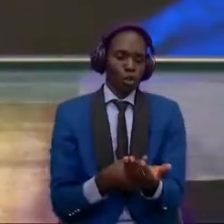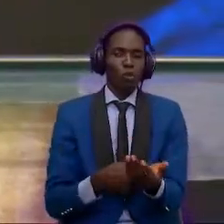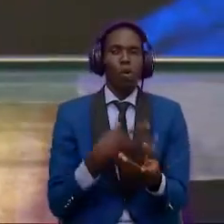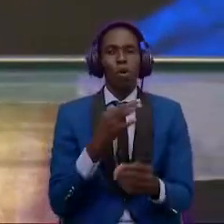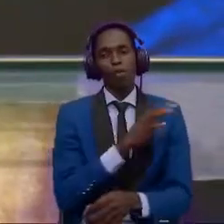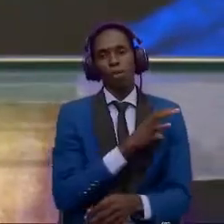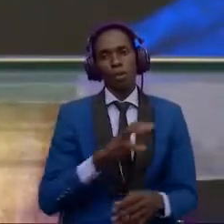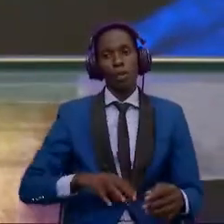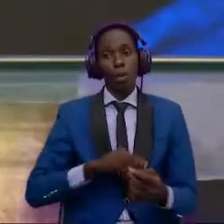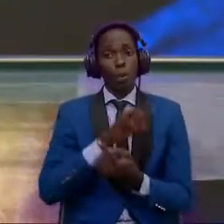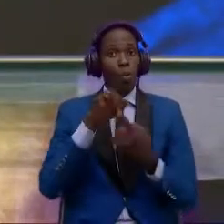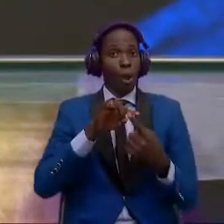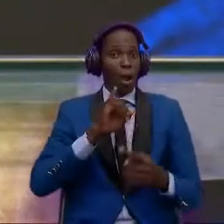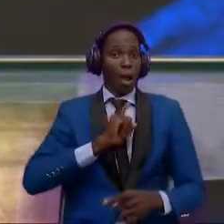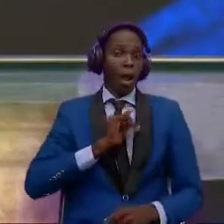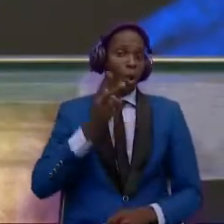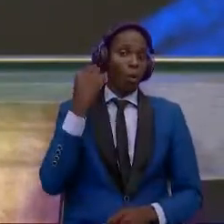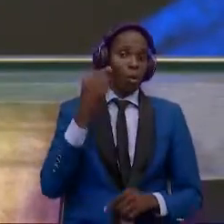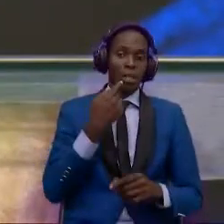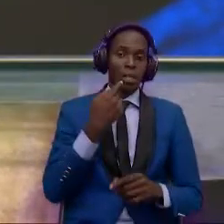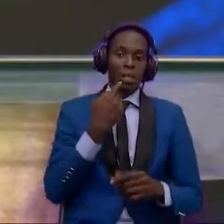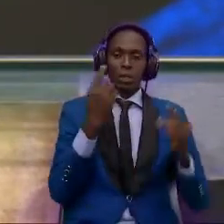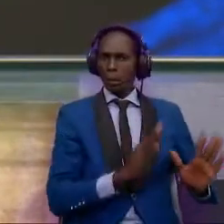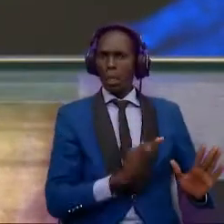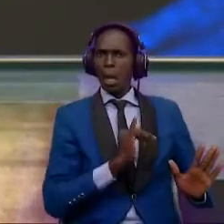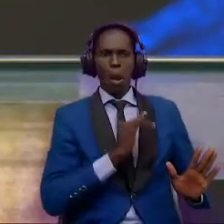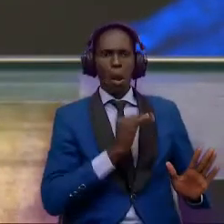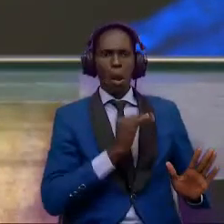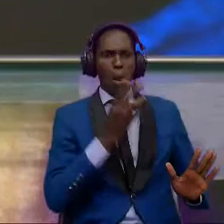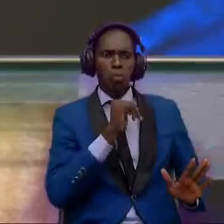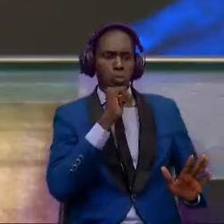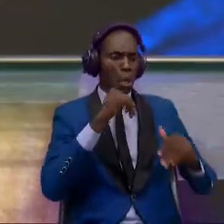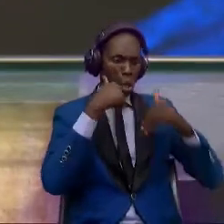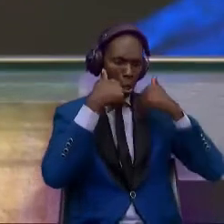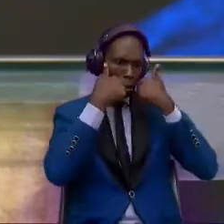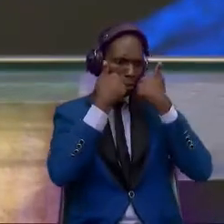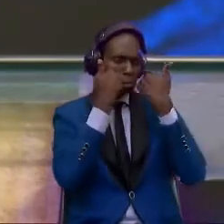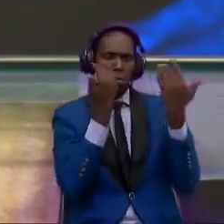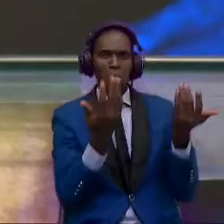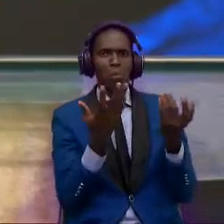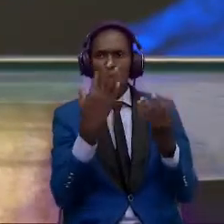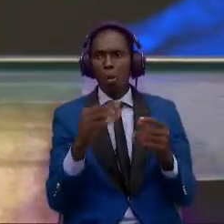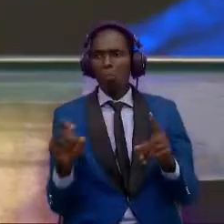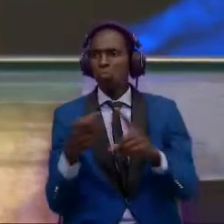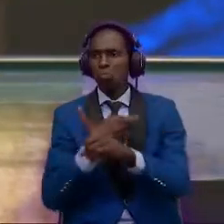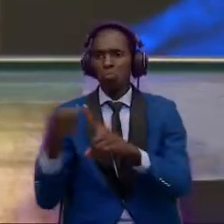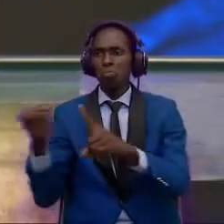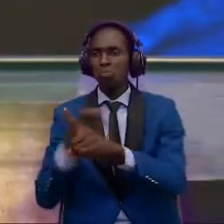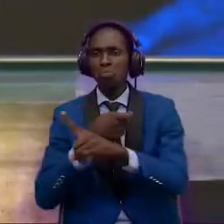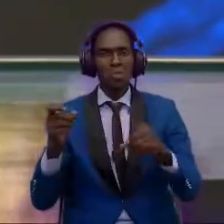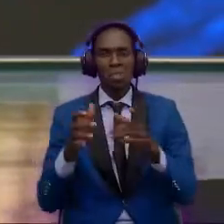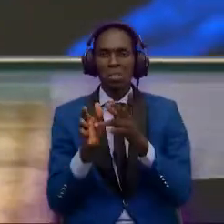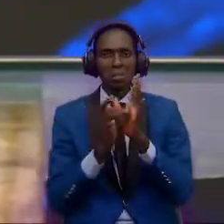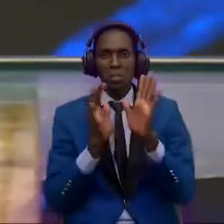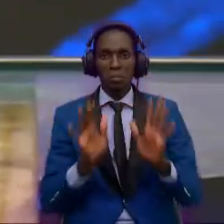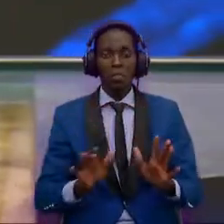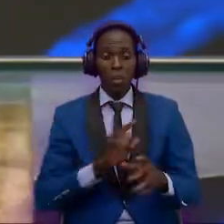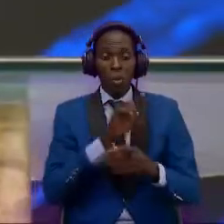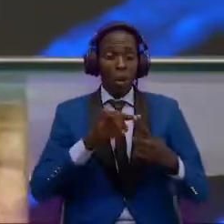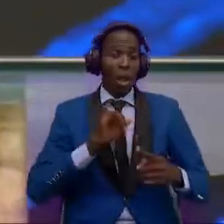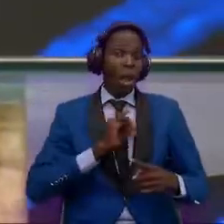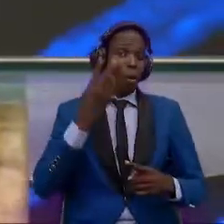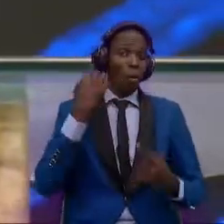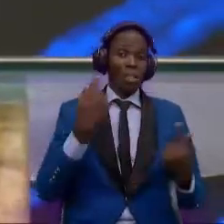a sinner, I was not ashamed of the Sanhedrin. When I was a sinner, I was not ashamed of